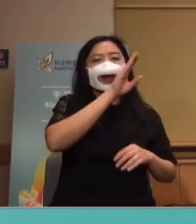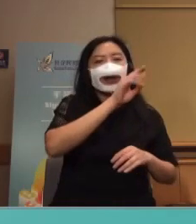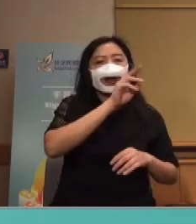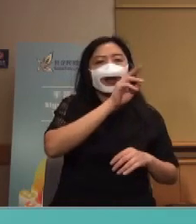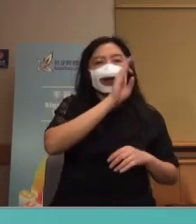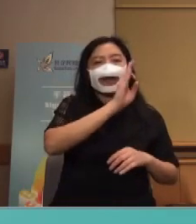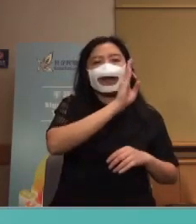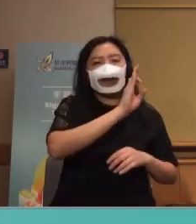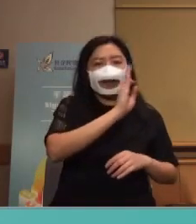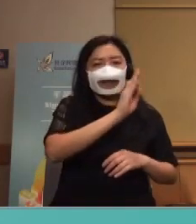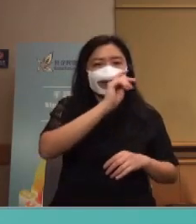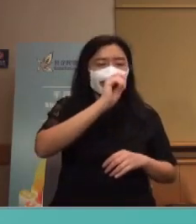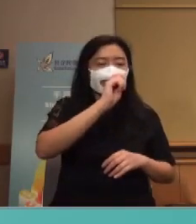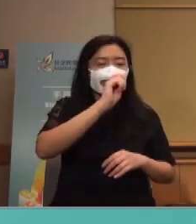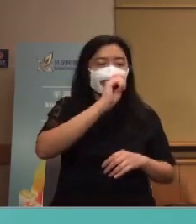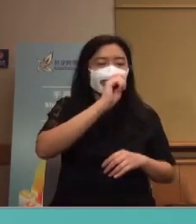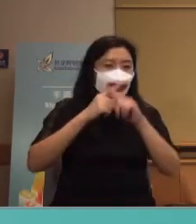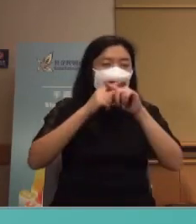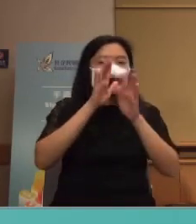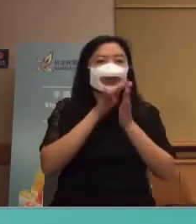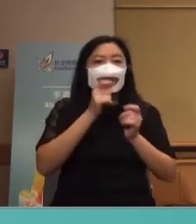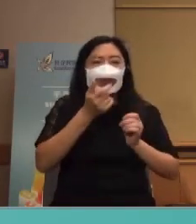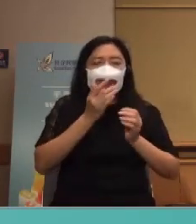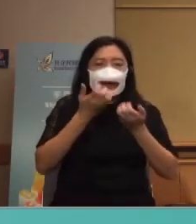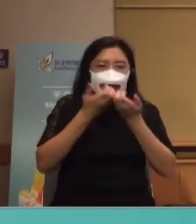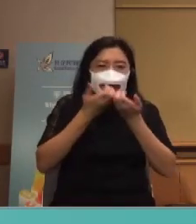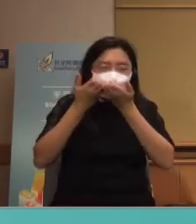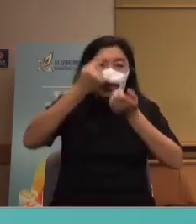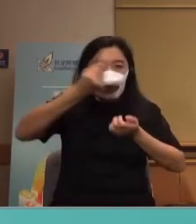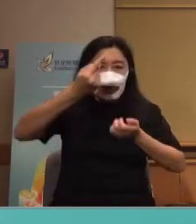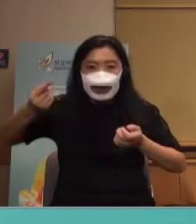trillion company, and everyone's life savings was on FTX, and this whole thing blew up.